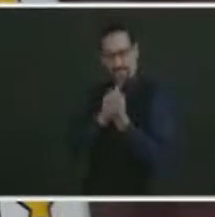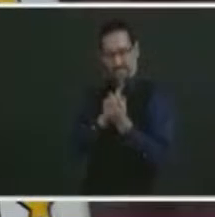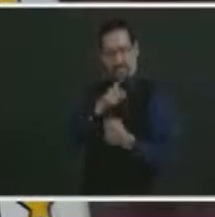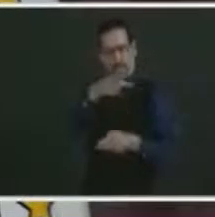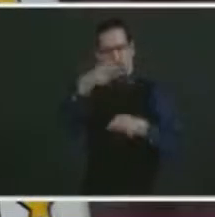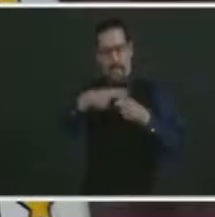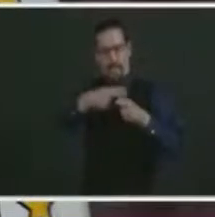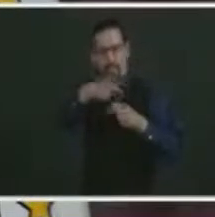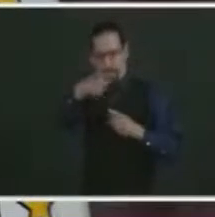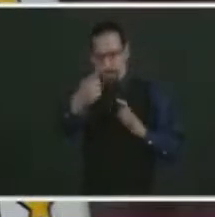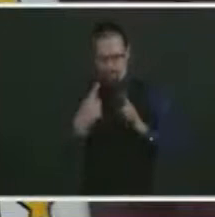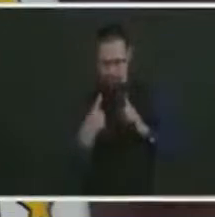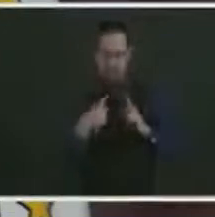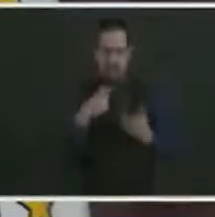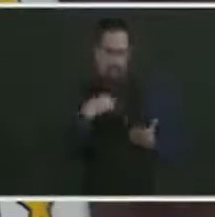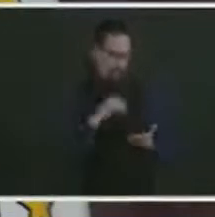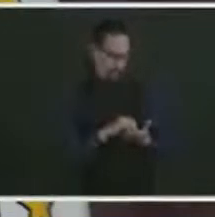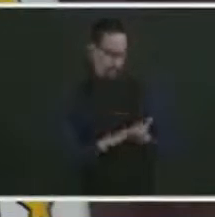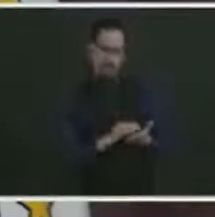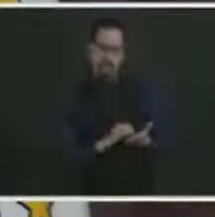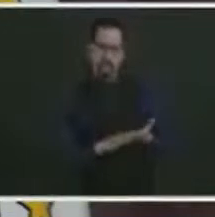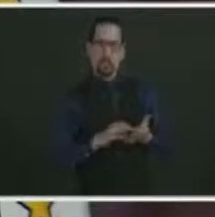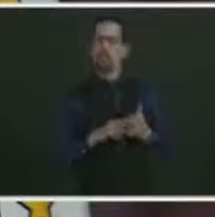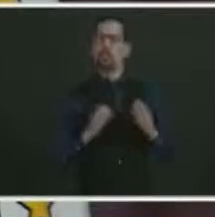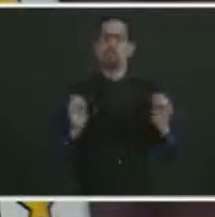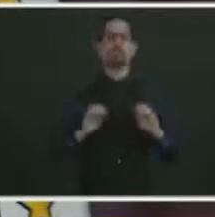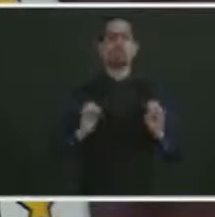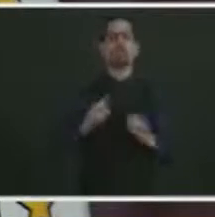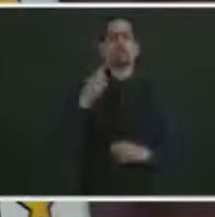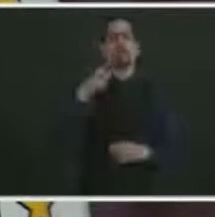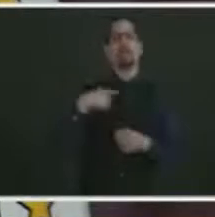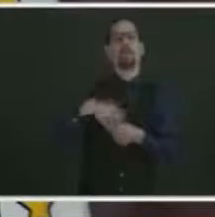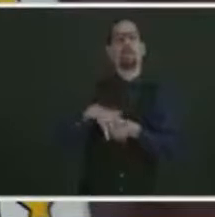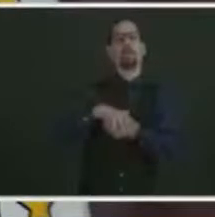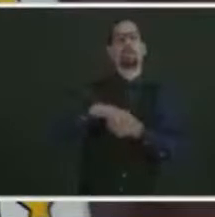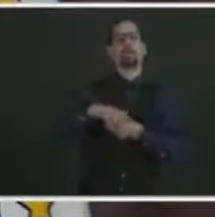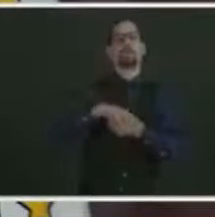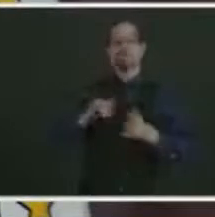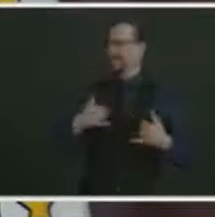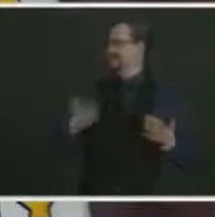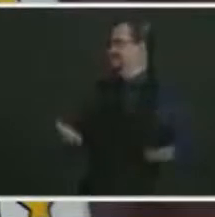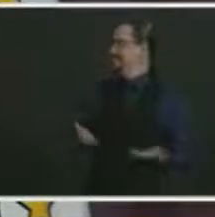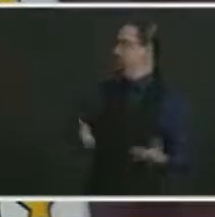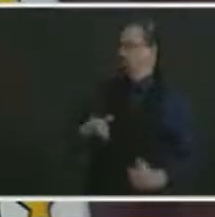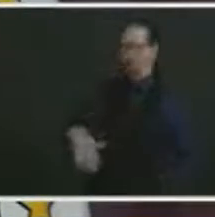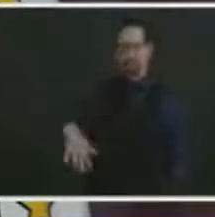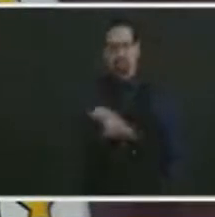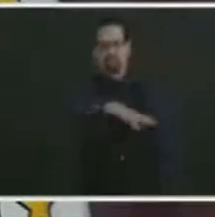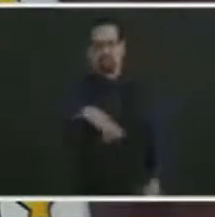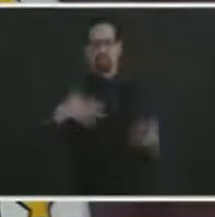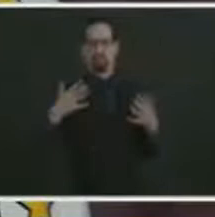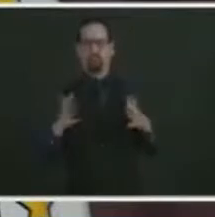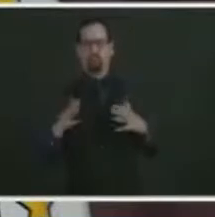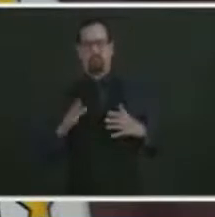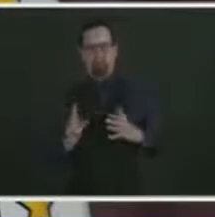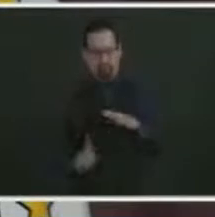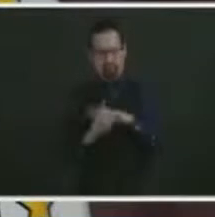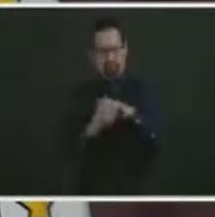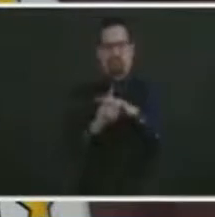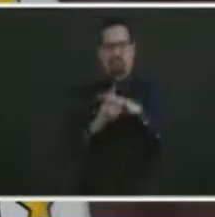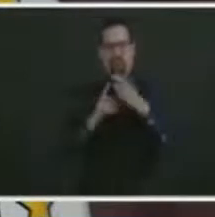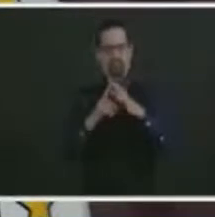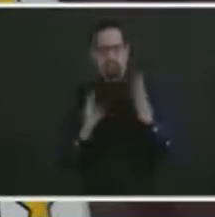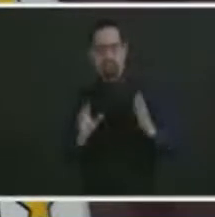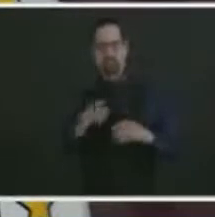that is the reason why I'm asking you to continue using your contact tracing notebook to write down the names of the people who you've had access